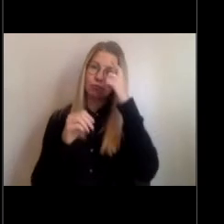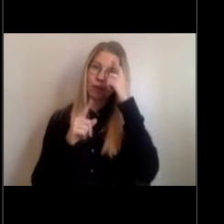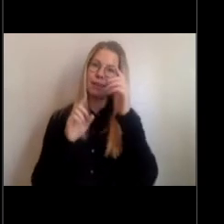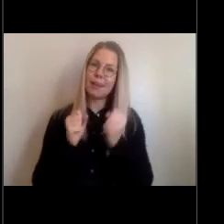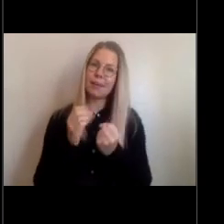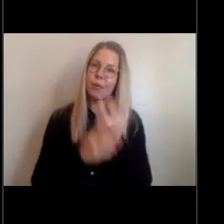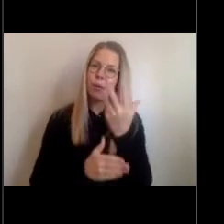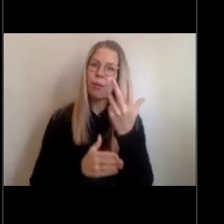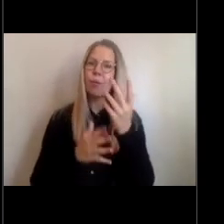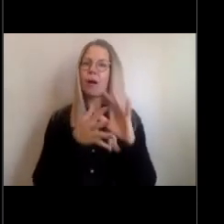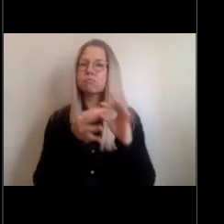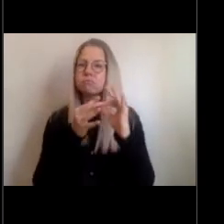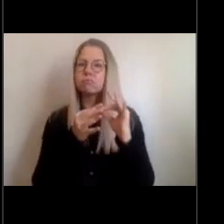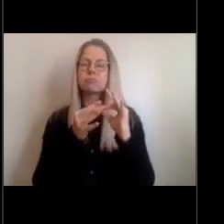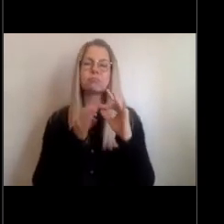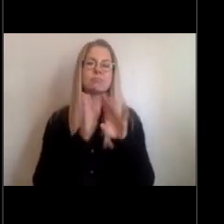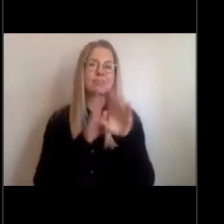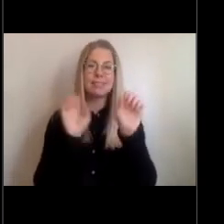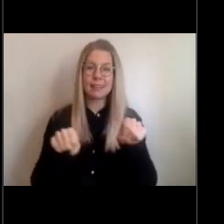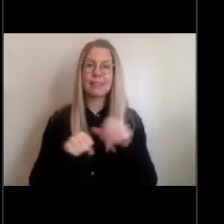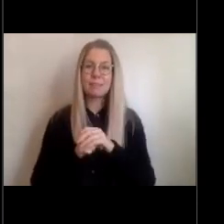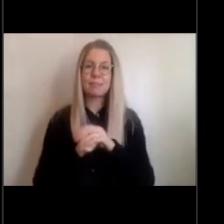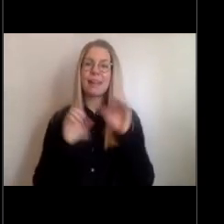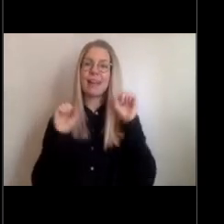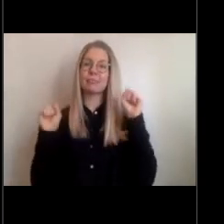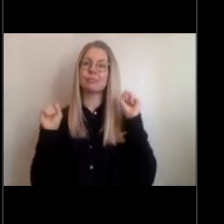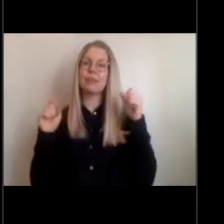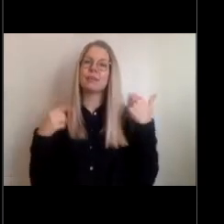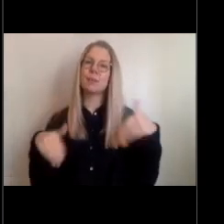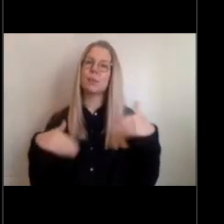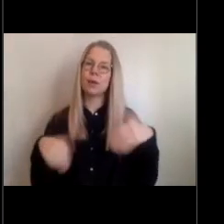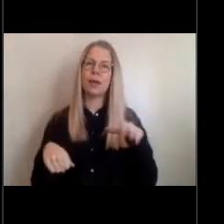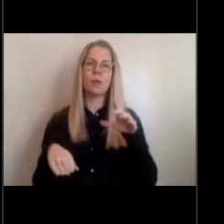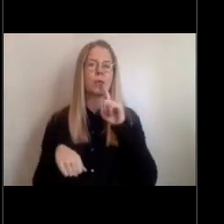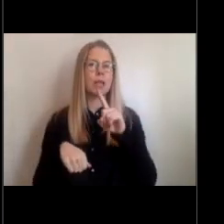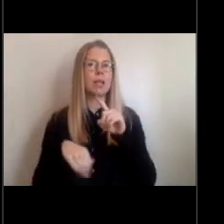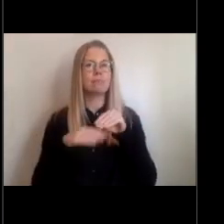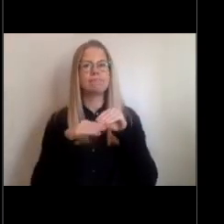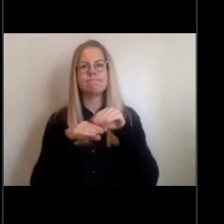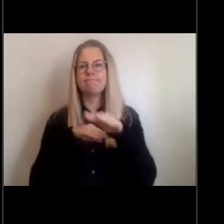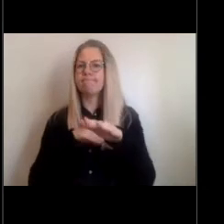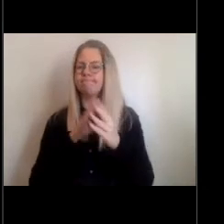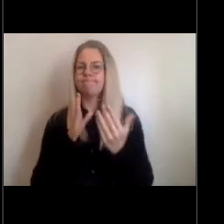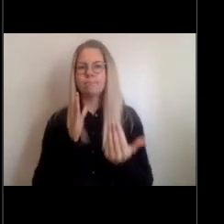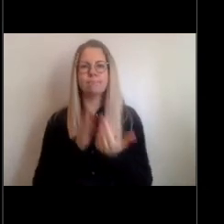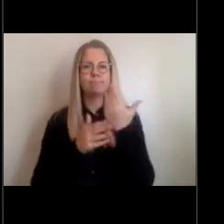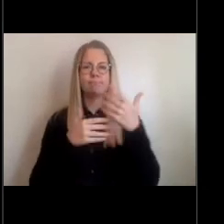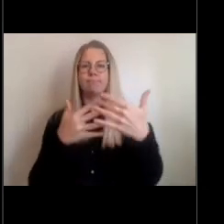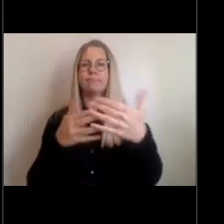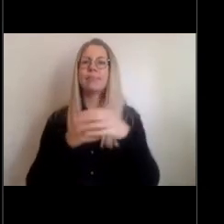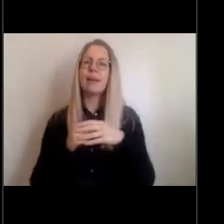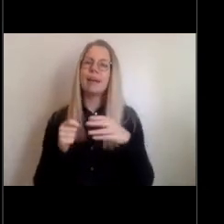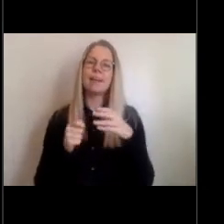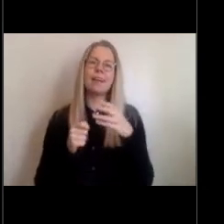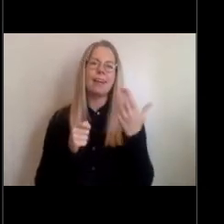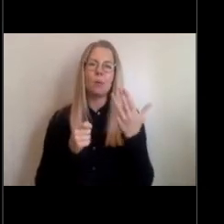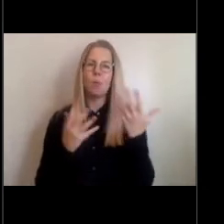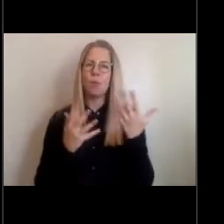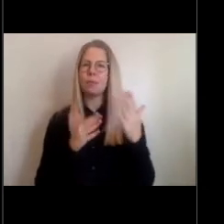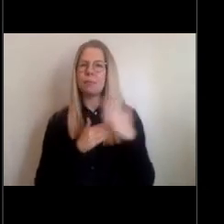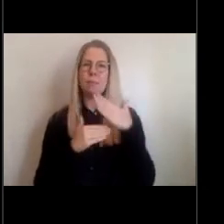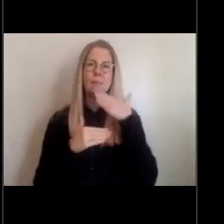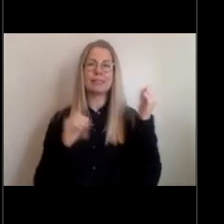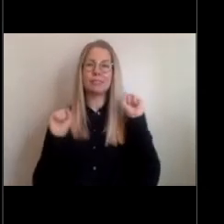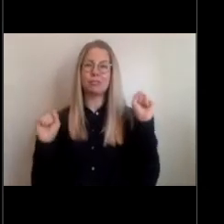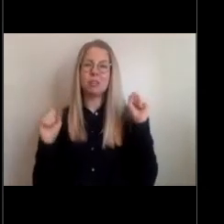are ideal amounts, but what's kind of lovely about this, folks, is there's also studies showing that honestly, anything is better than